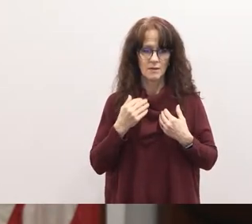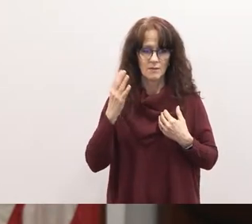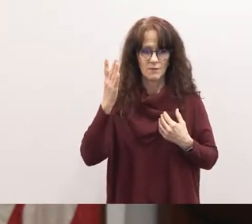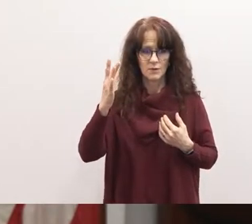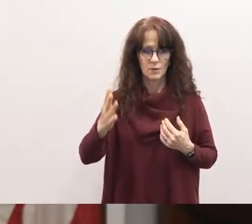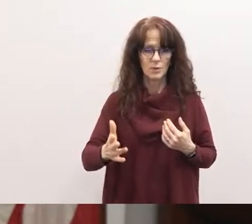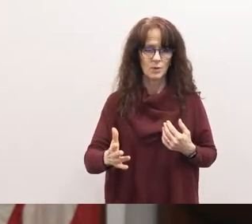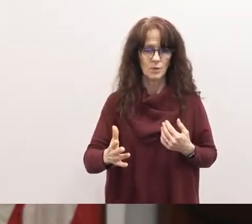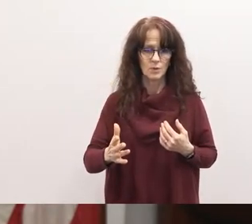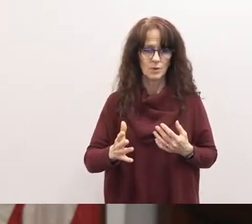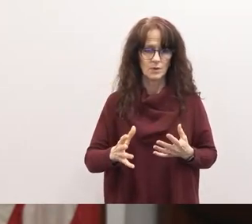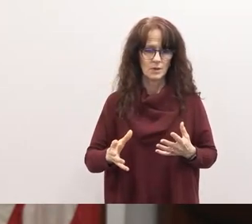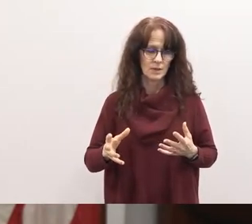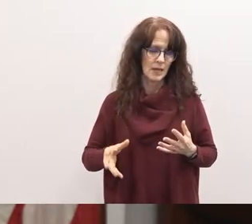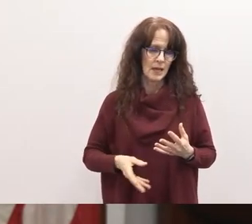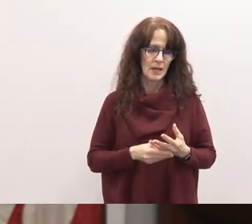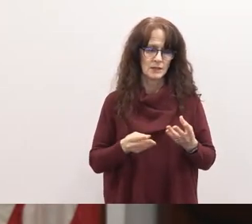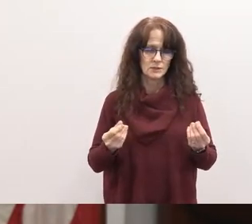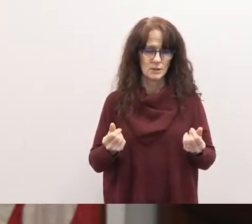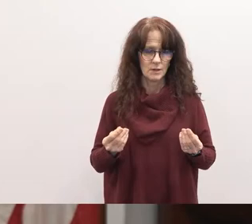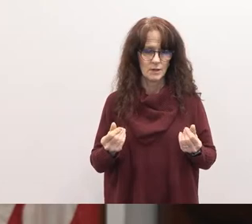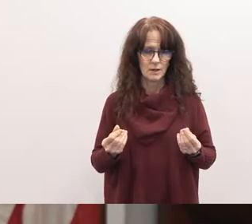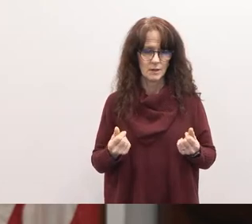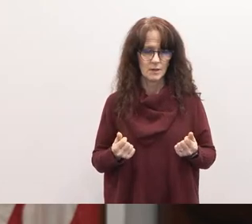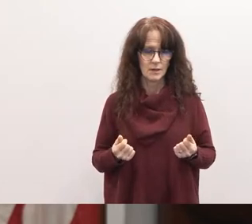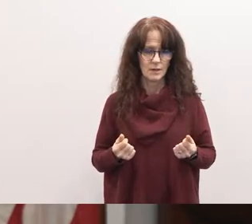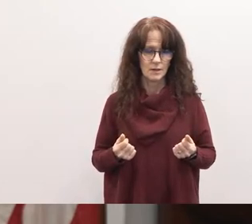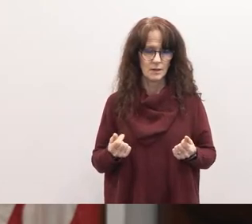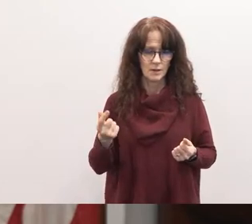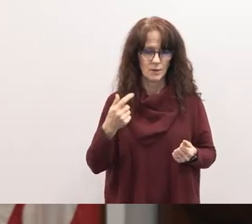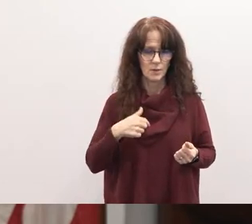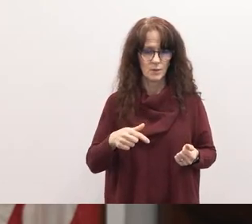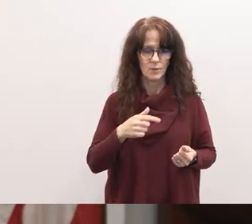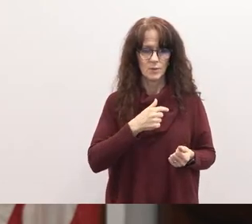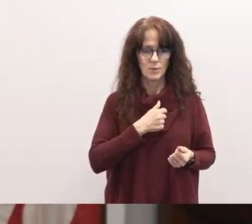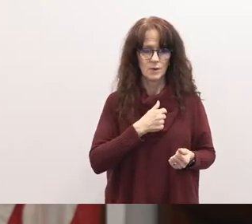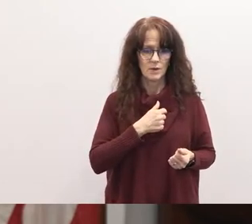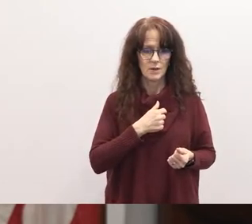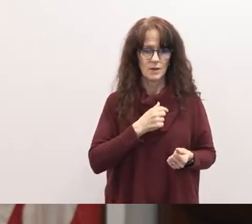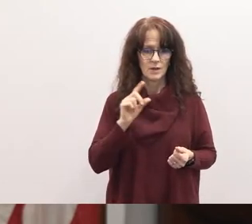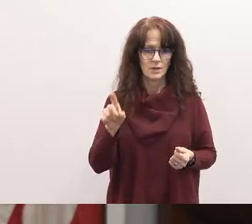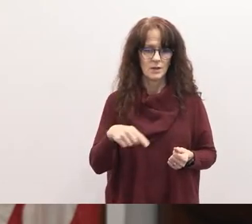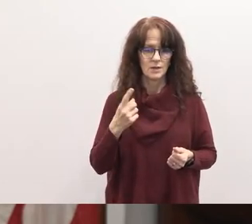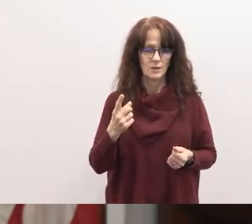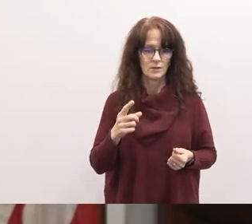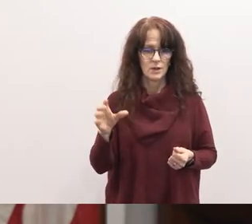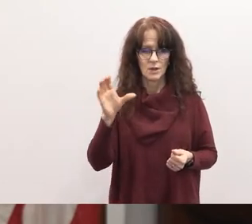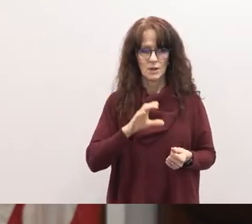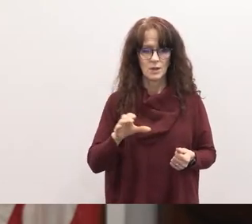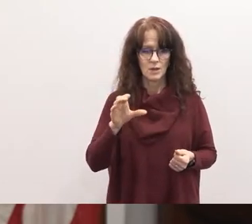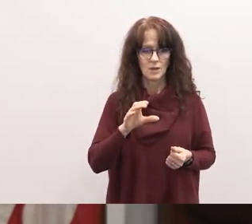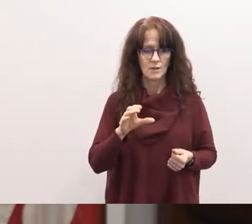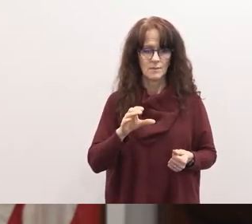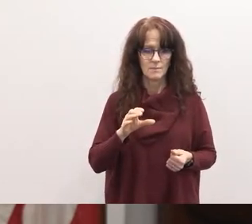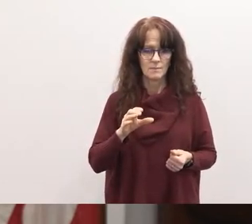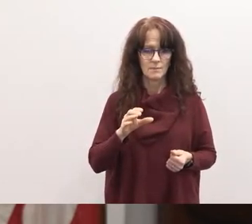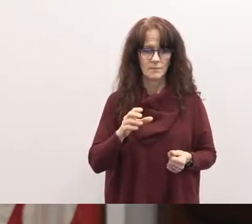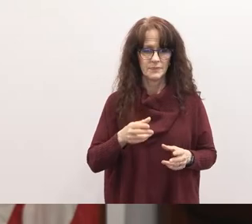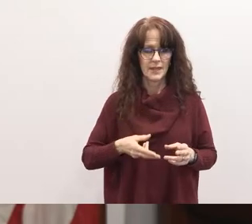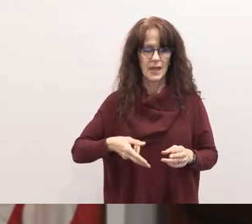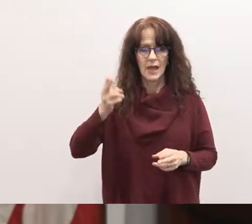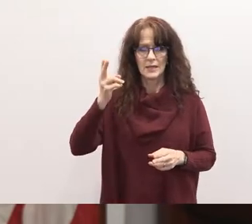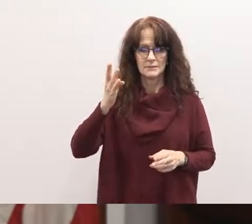future surplus consideration of properties, that we don't just go out and look for the, you know, biggest